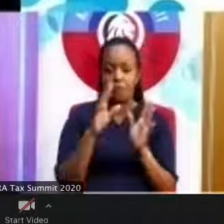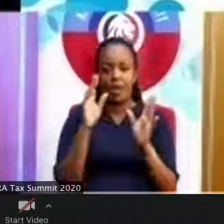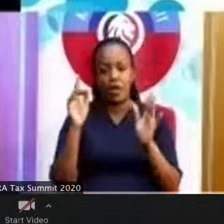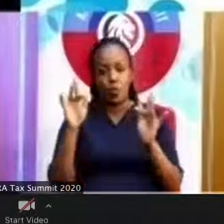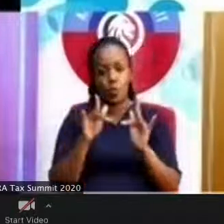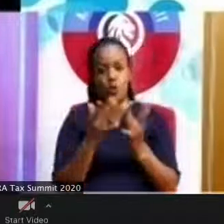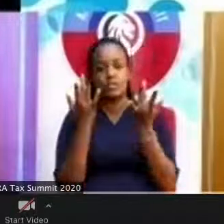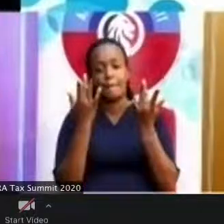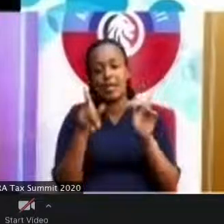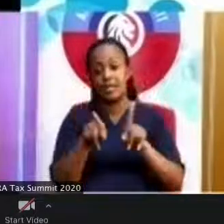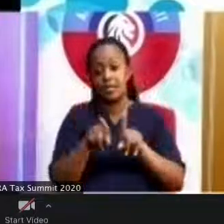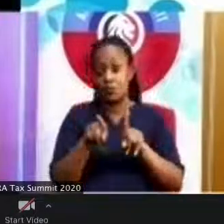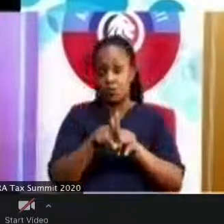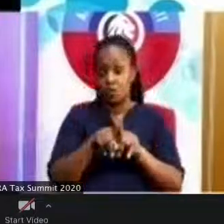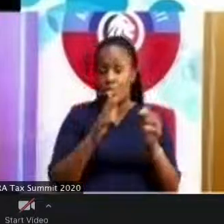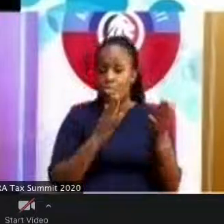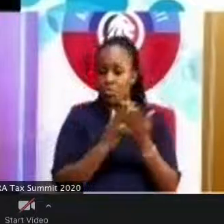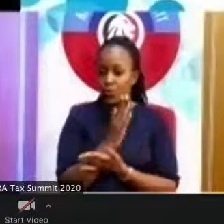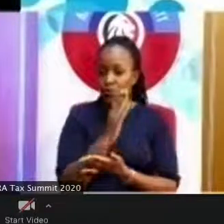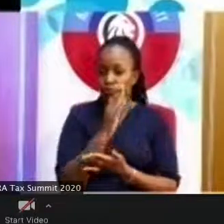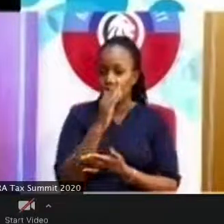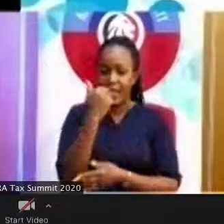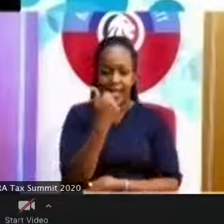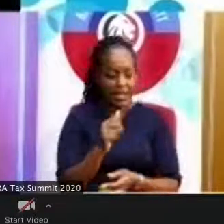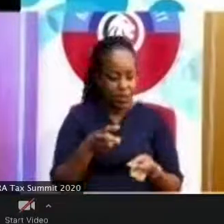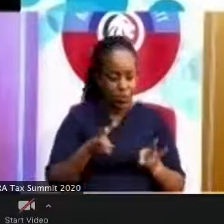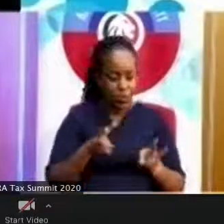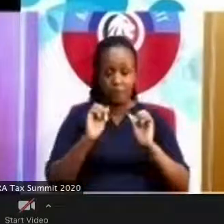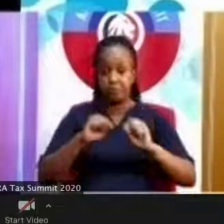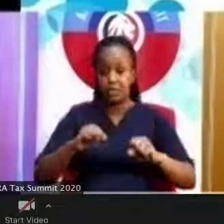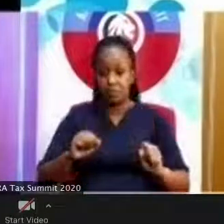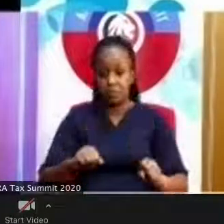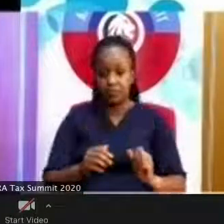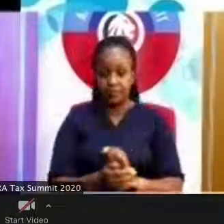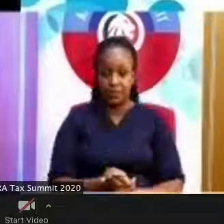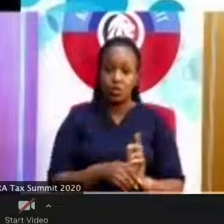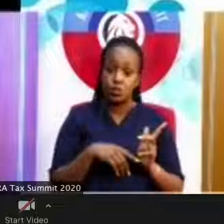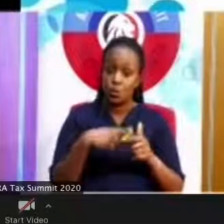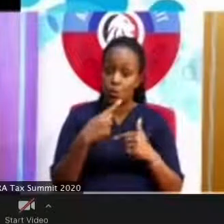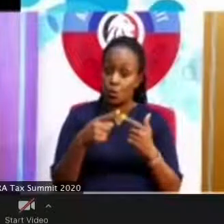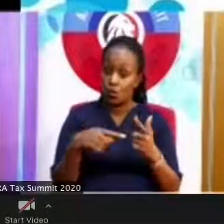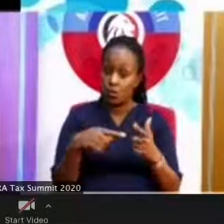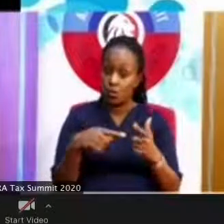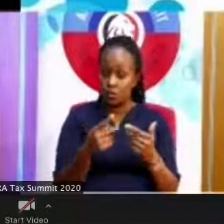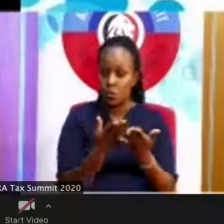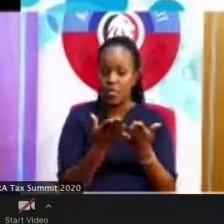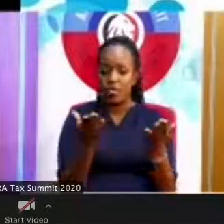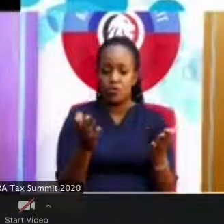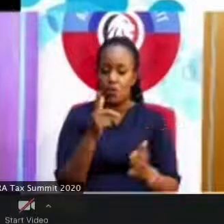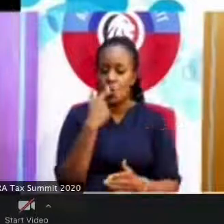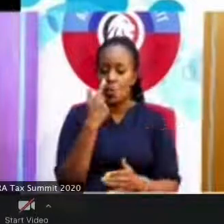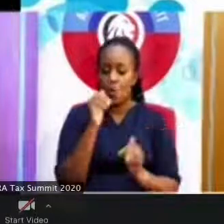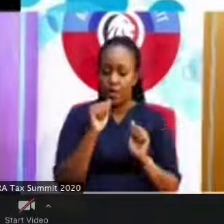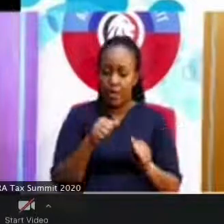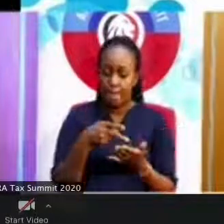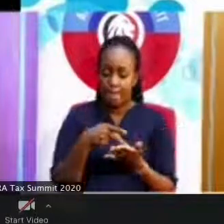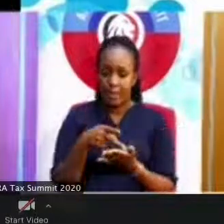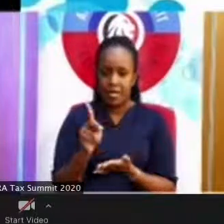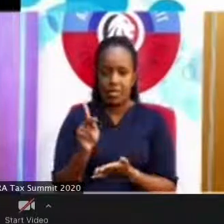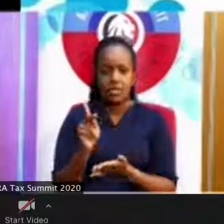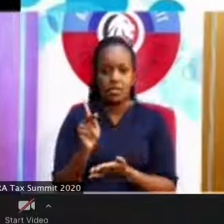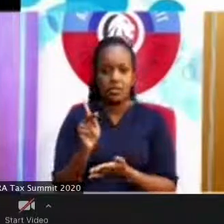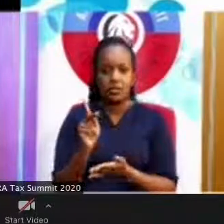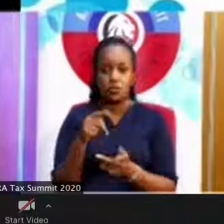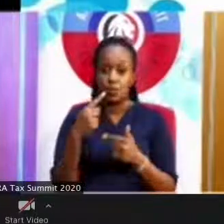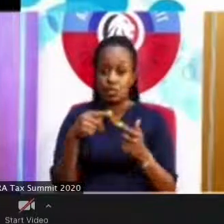every means possible, to keep up those who can pay, to keep up paying. By the time